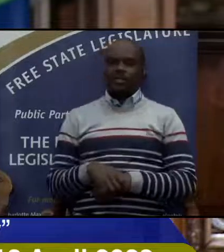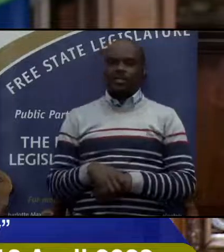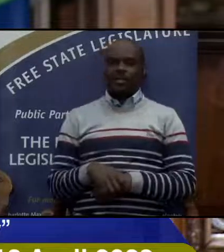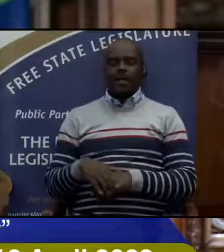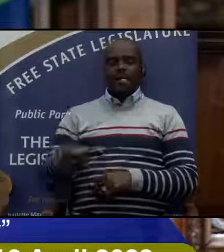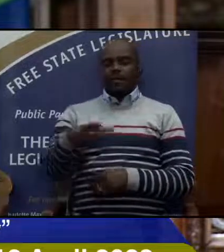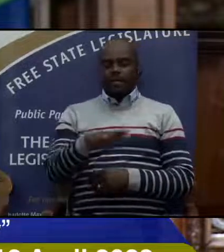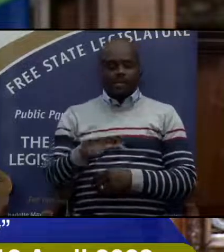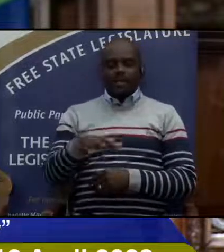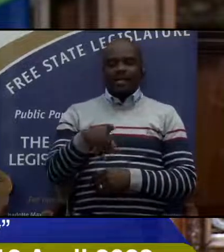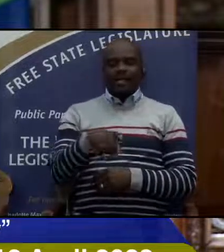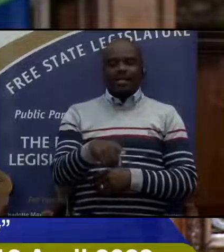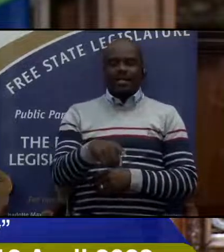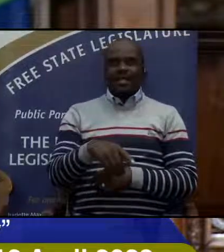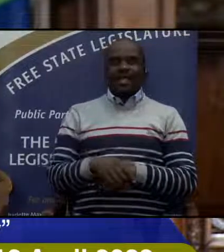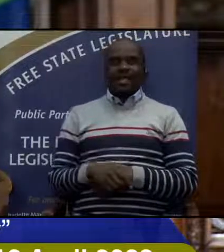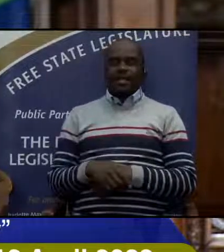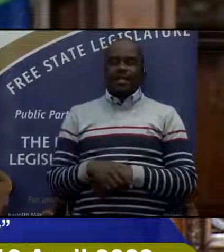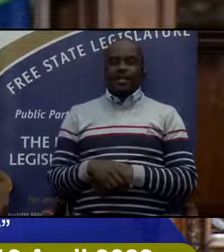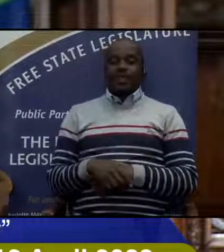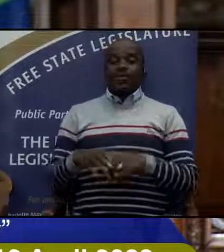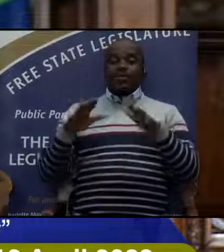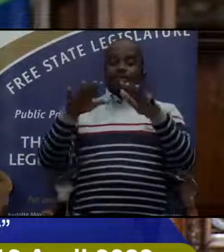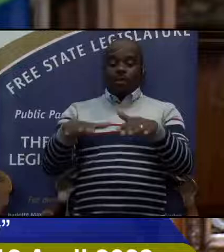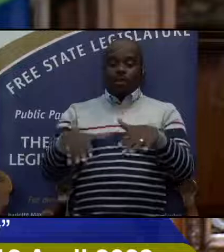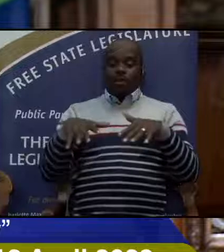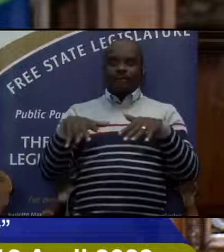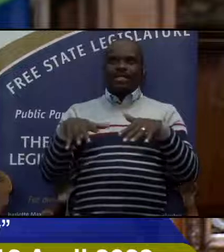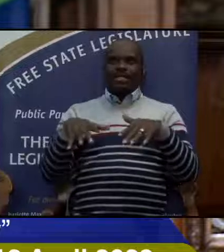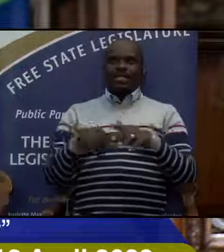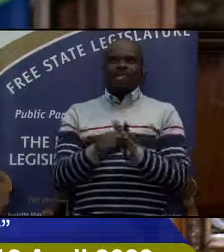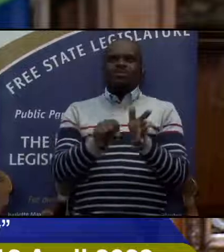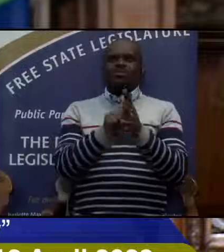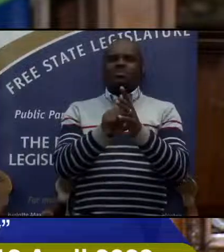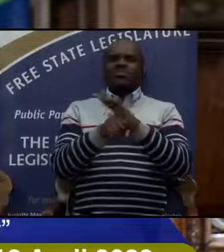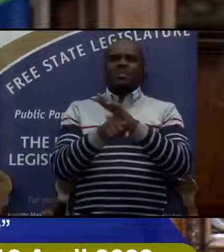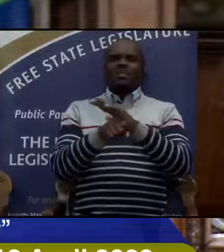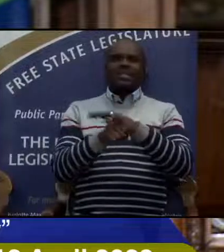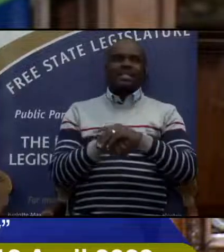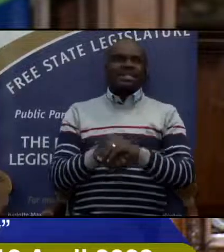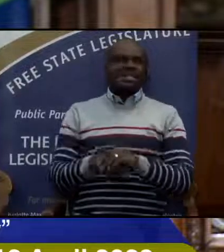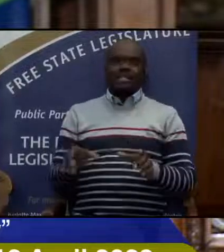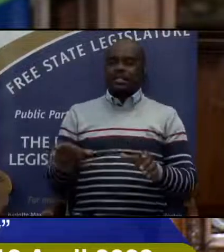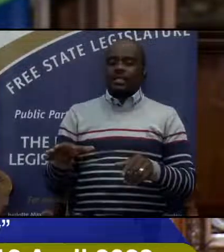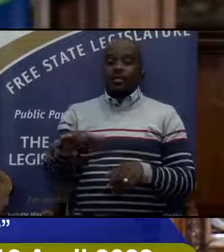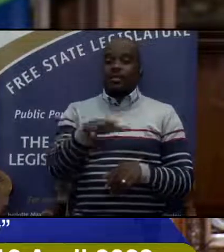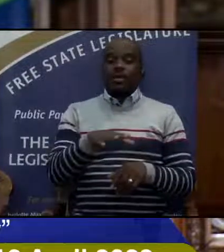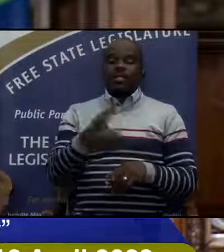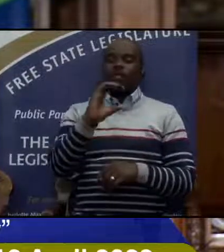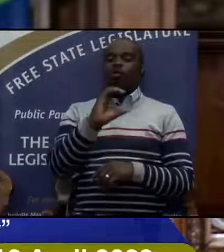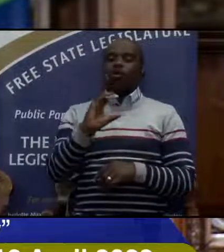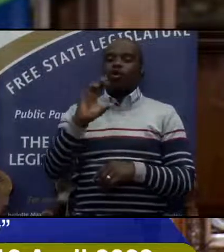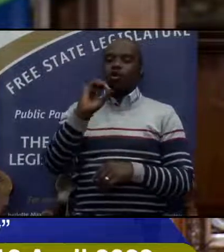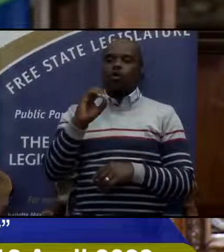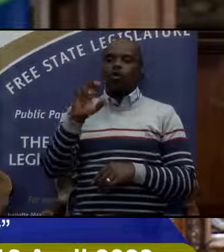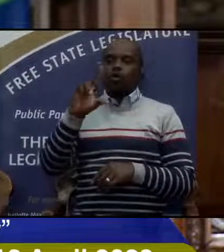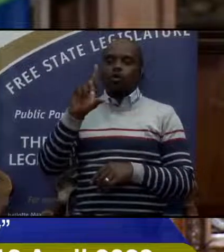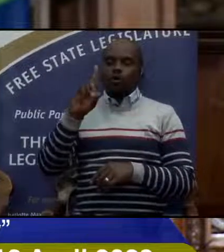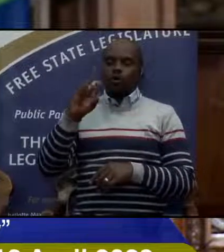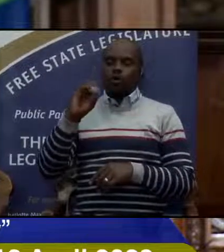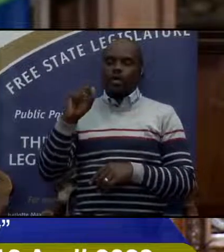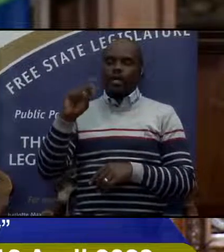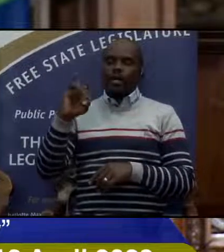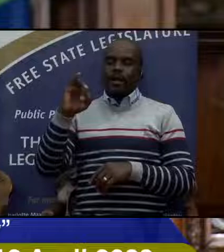is full of colonial symbols all over. We can't breathe. We are suffocated in this